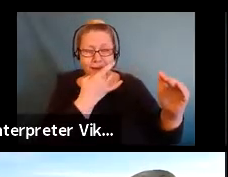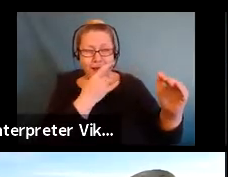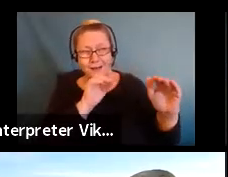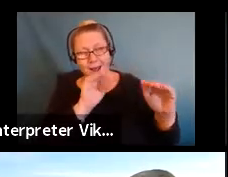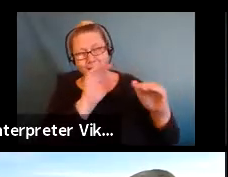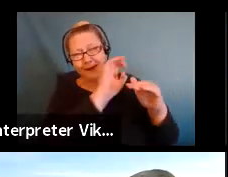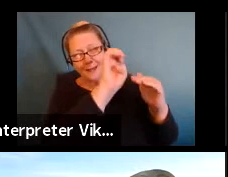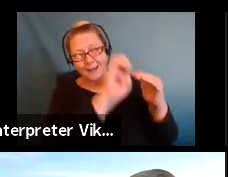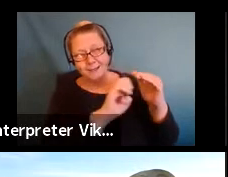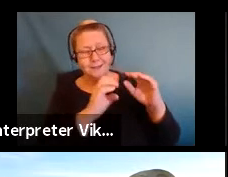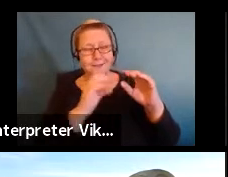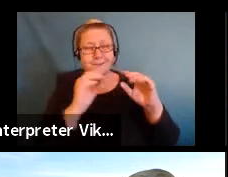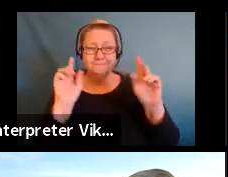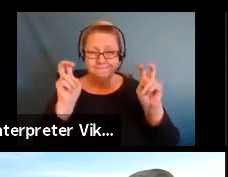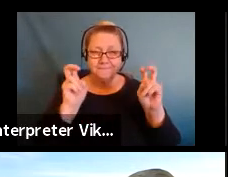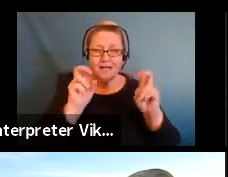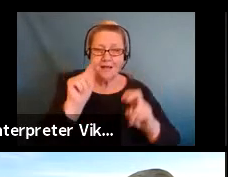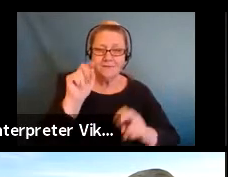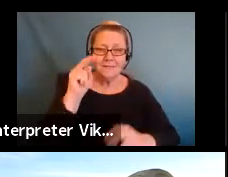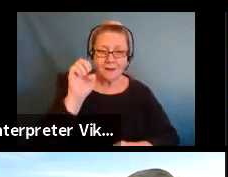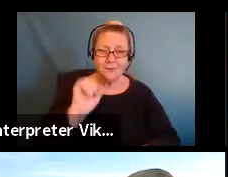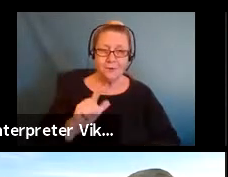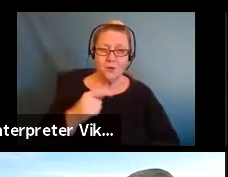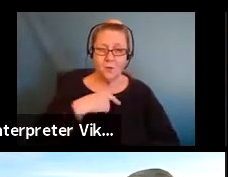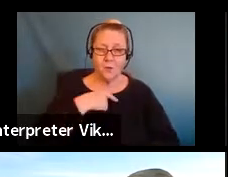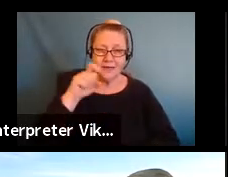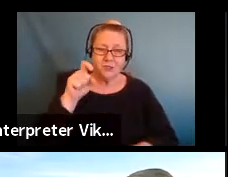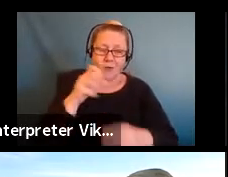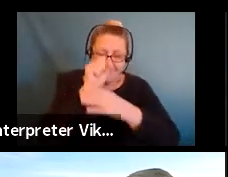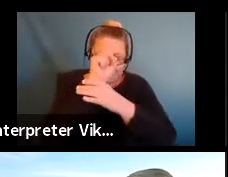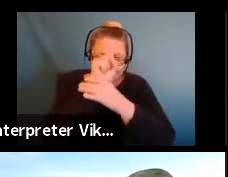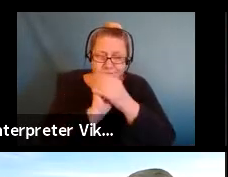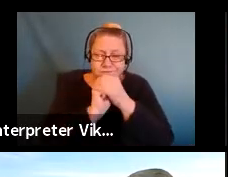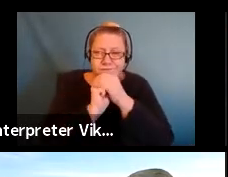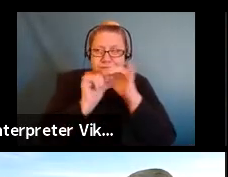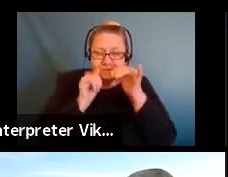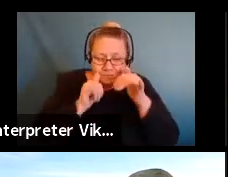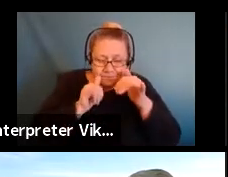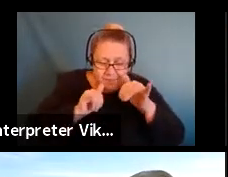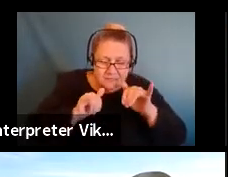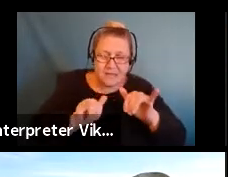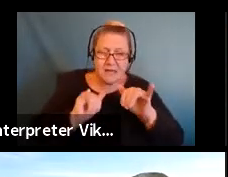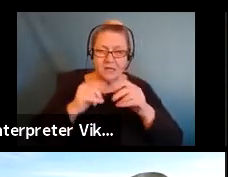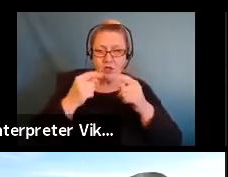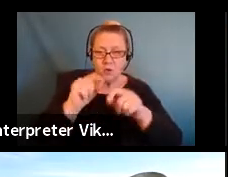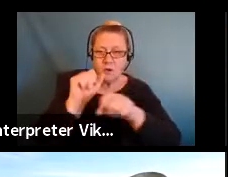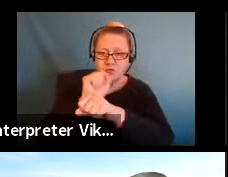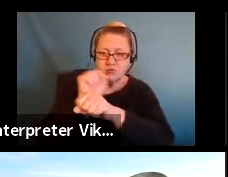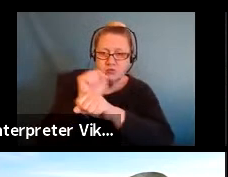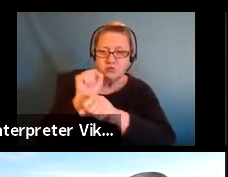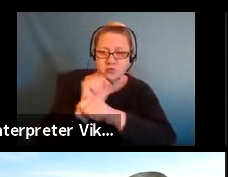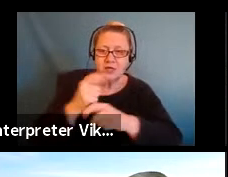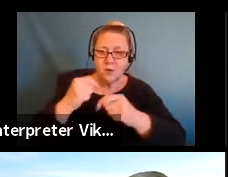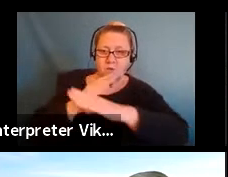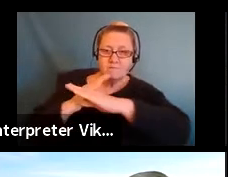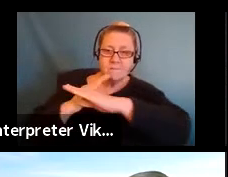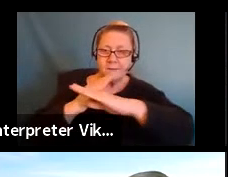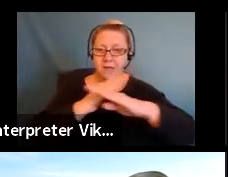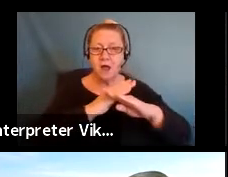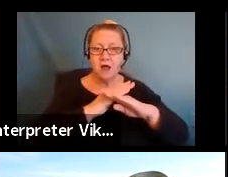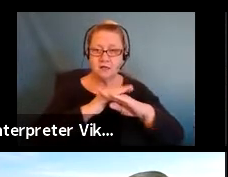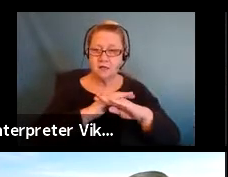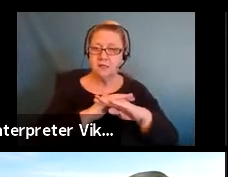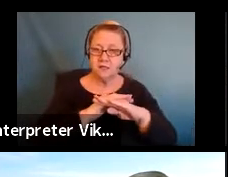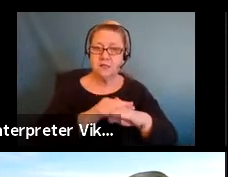it is getting all of us through it, but we just need to hunker down together for the next few weeks to try to blunt this incredible surge we're seeing and really try to